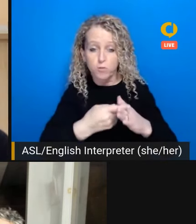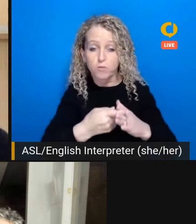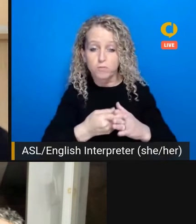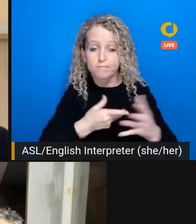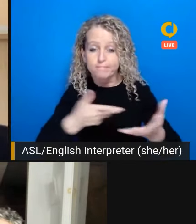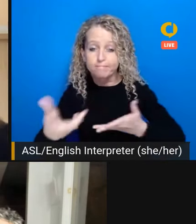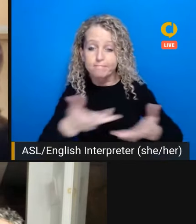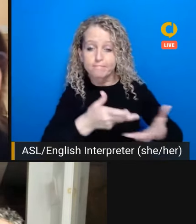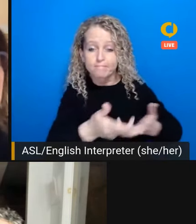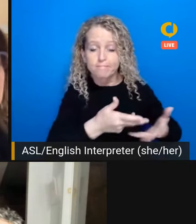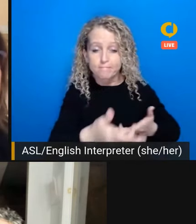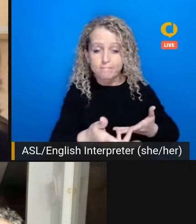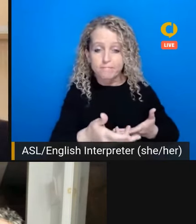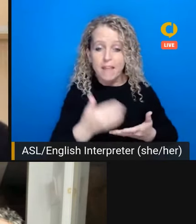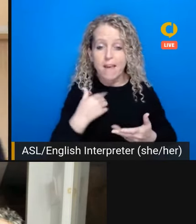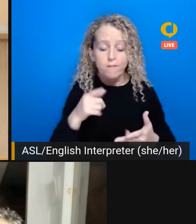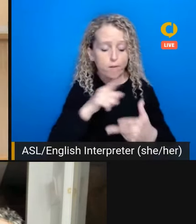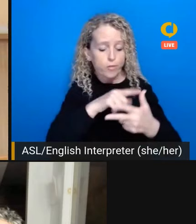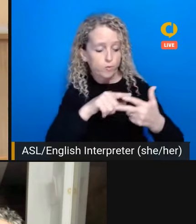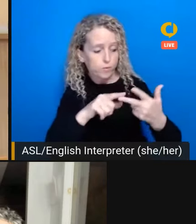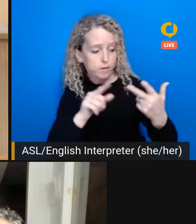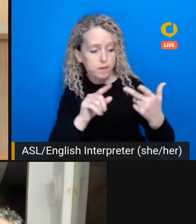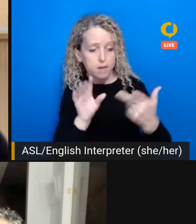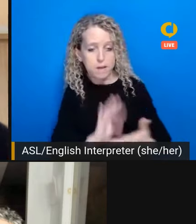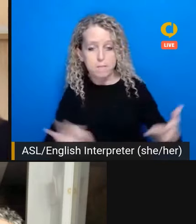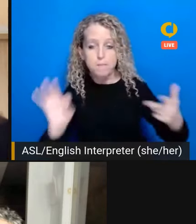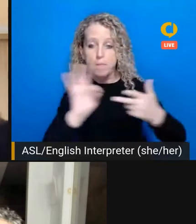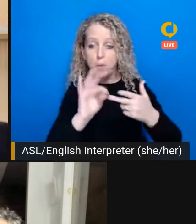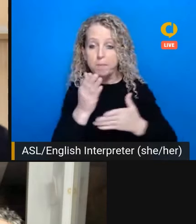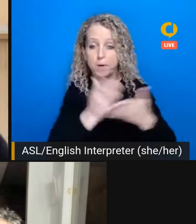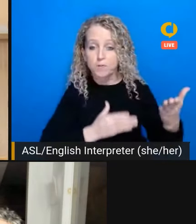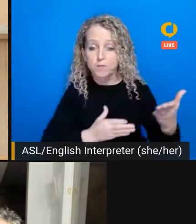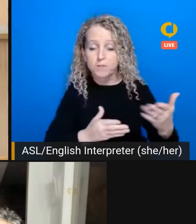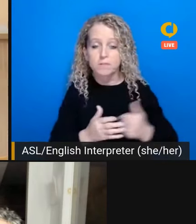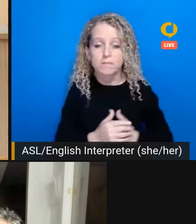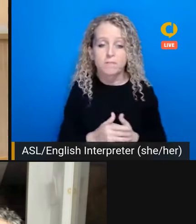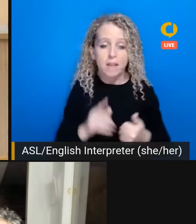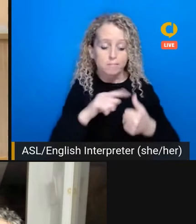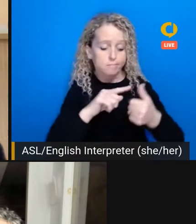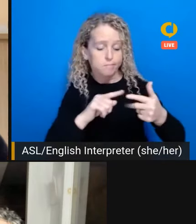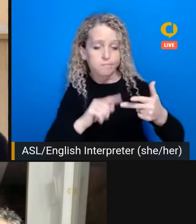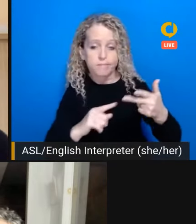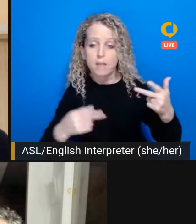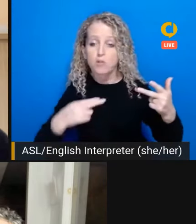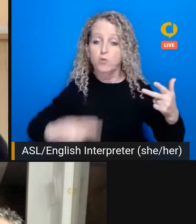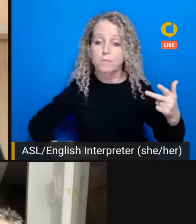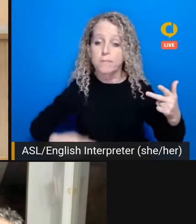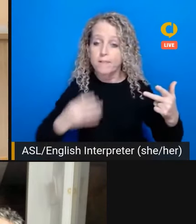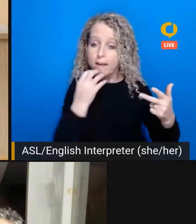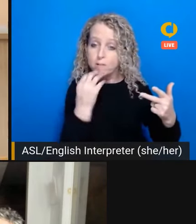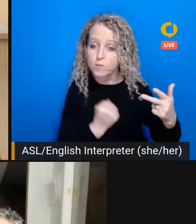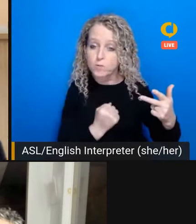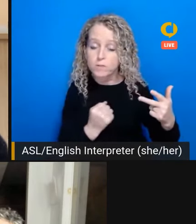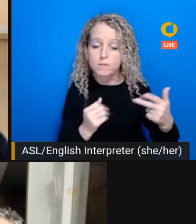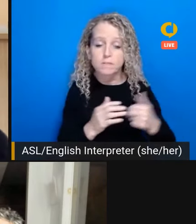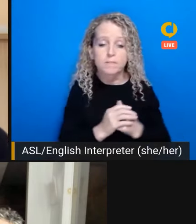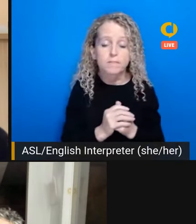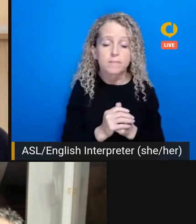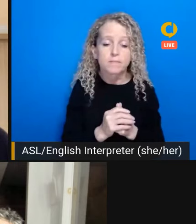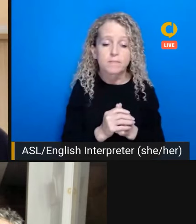they identify three pillars, and these pillars are what we are discussing: human values, okay,